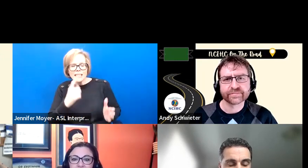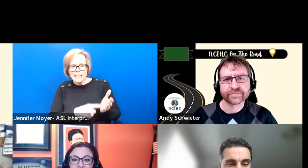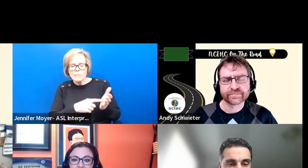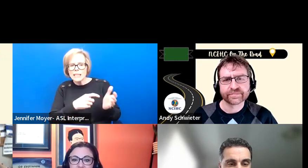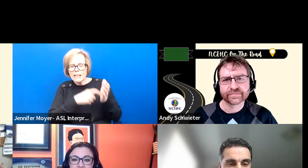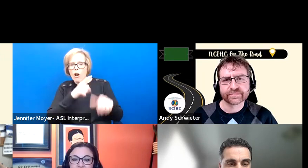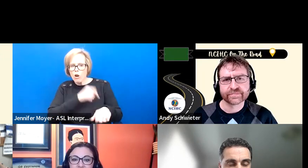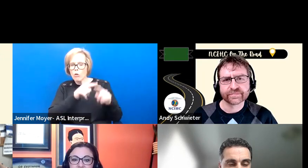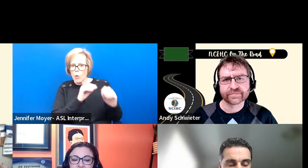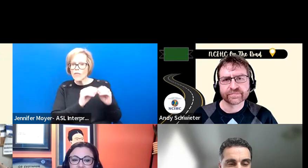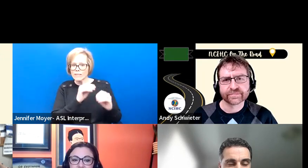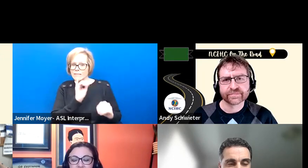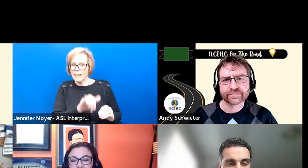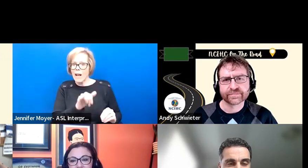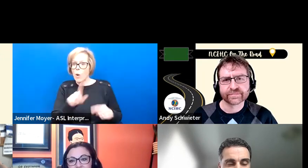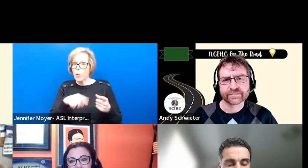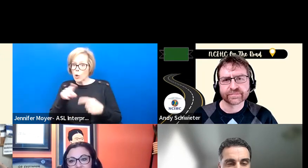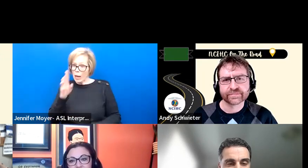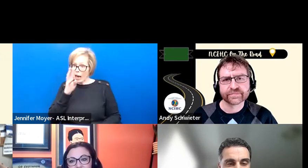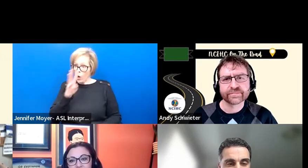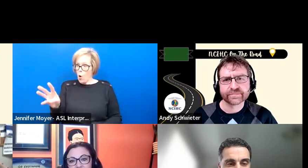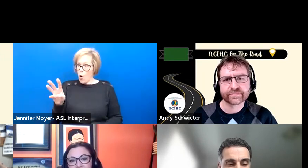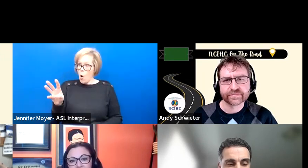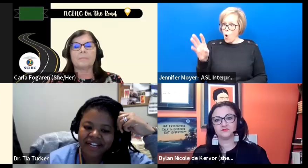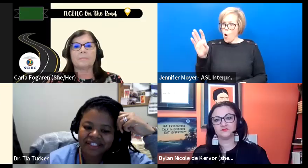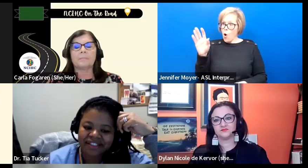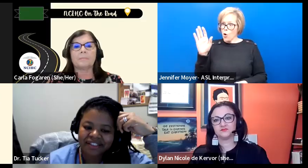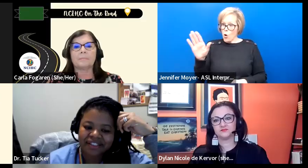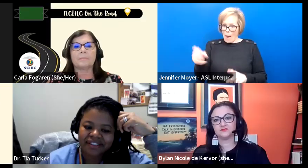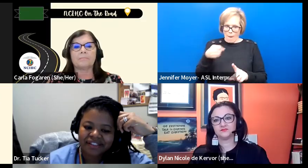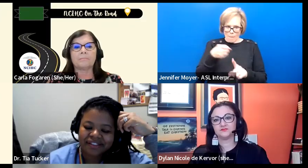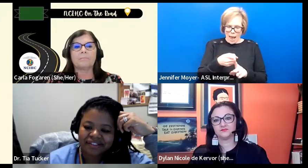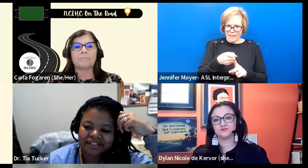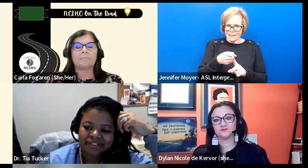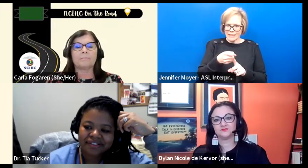repair when you ignore your impact over the intent that you had.